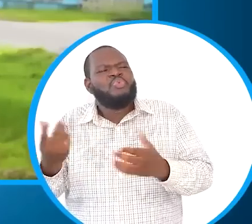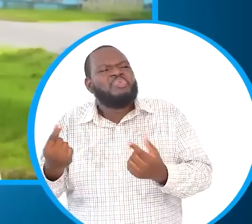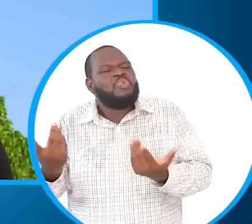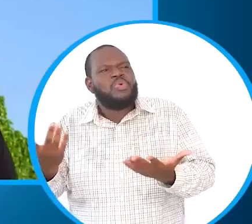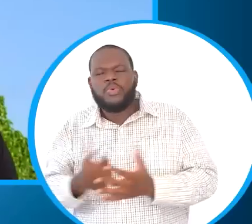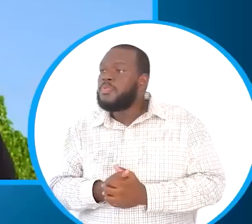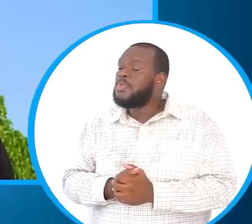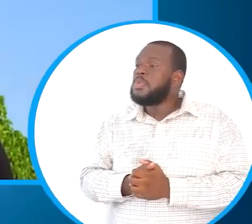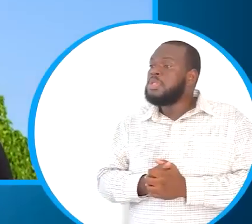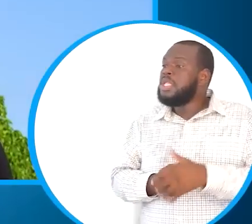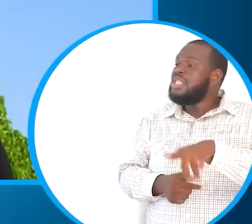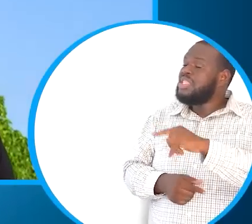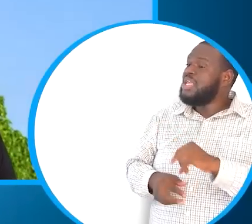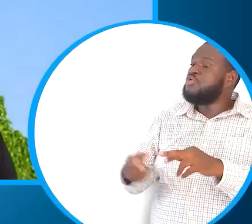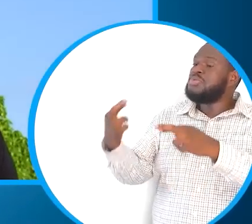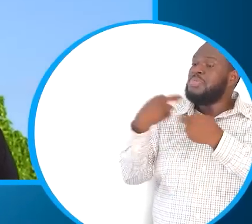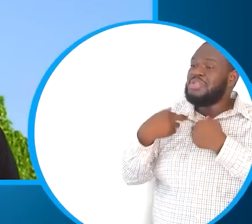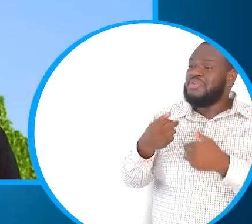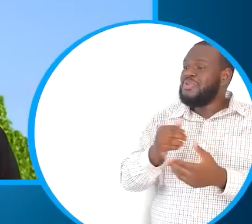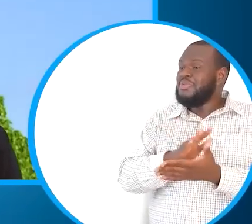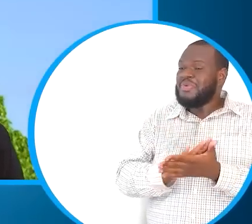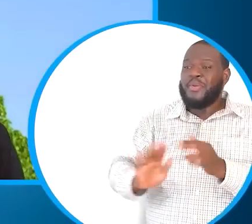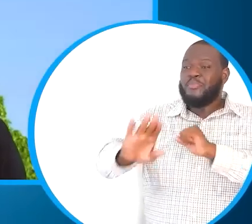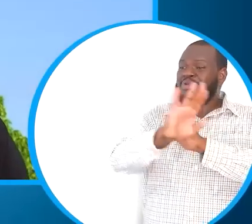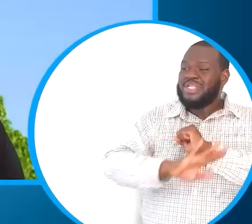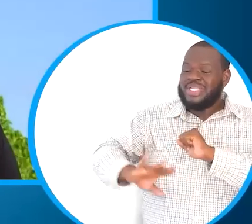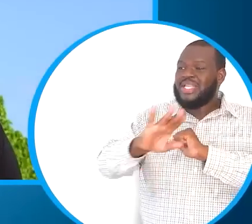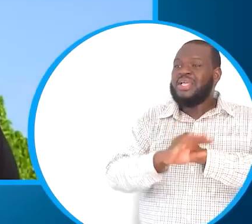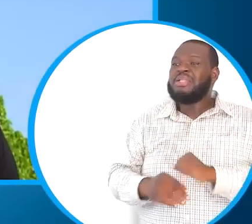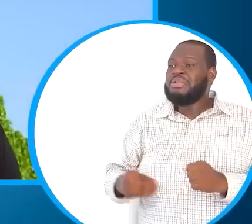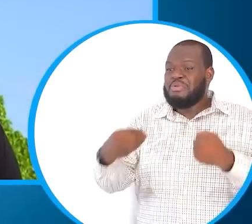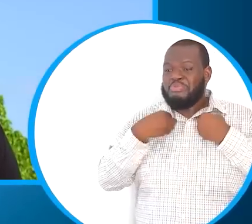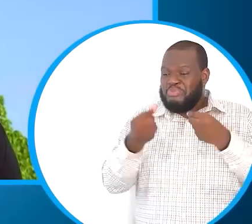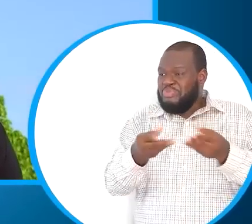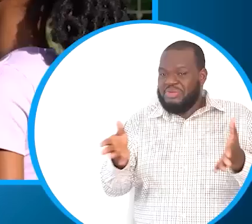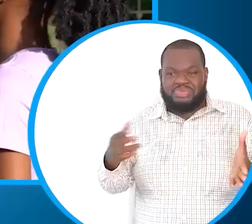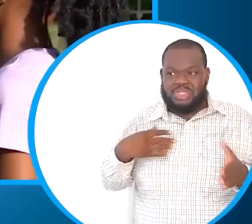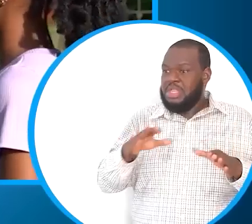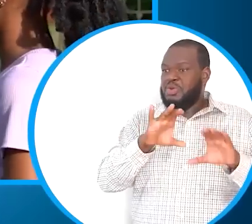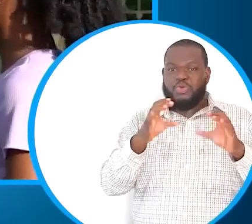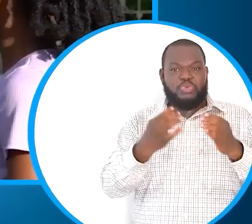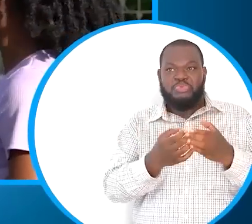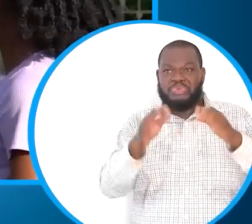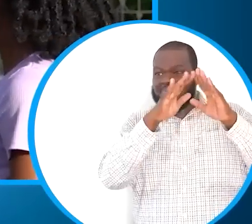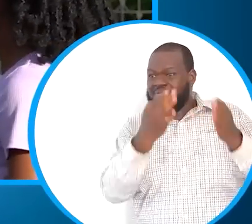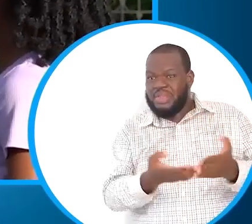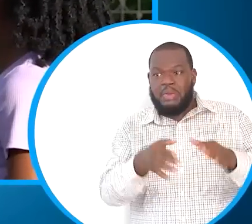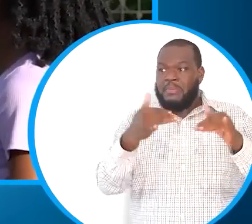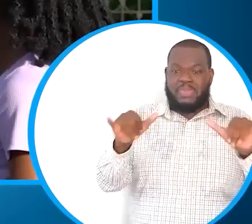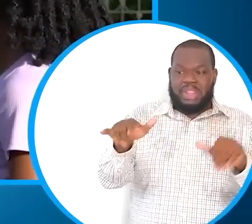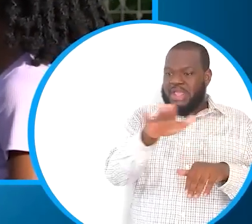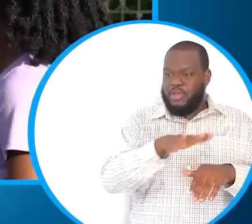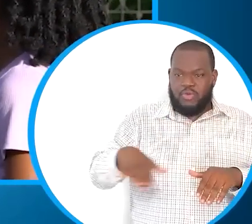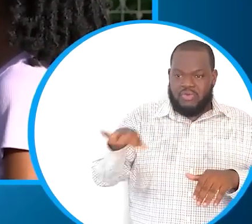darling. Local government is responsible for maintaining and protecting public property, like our community centers and